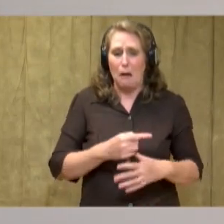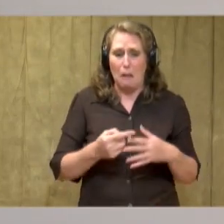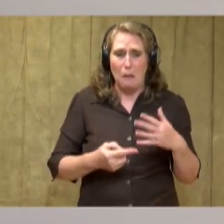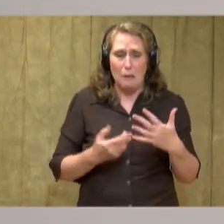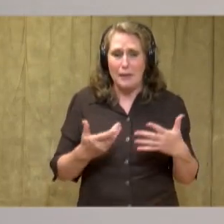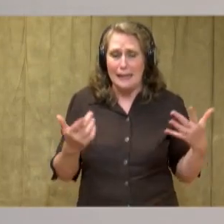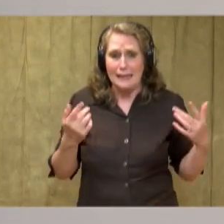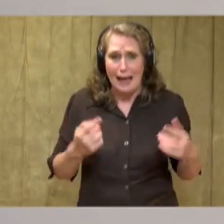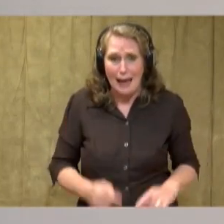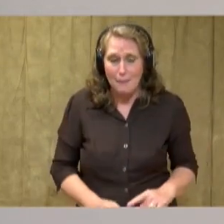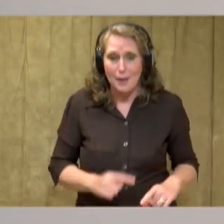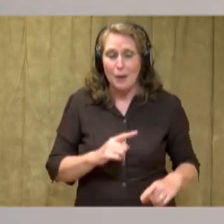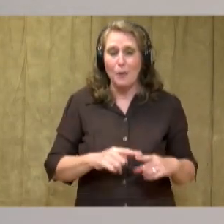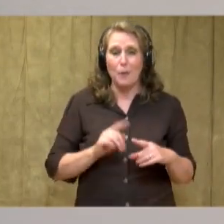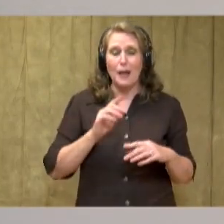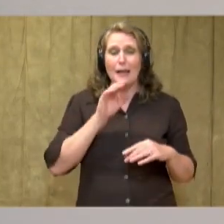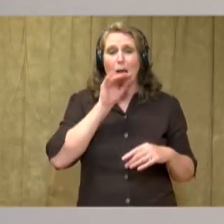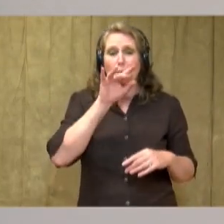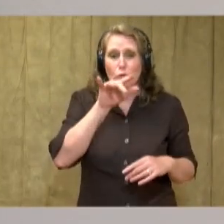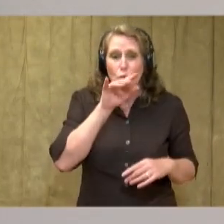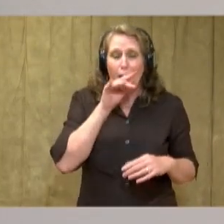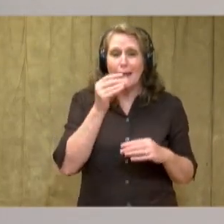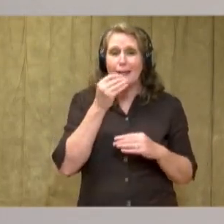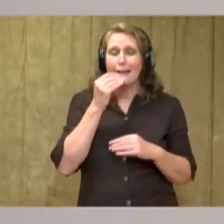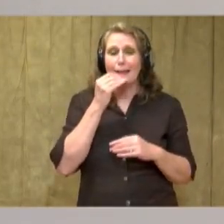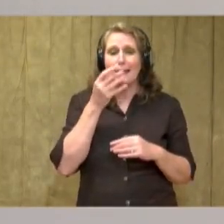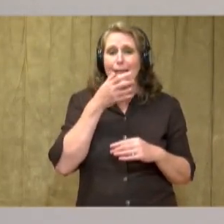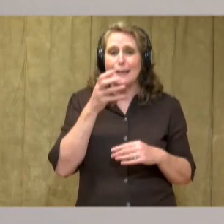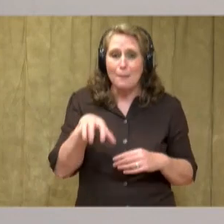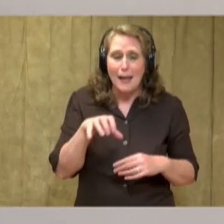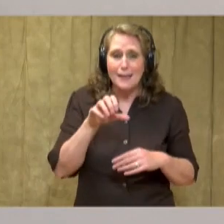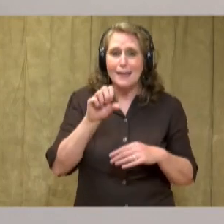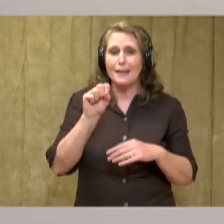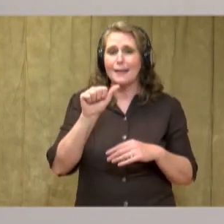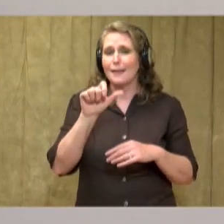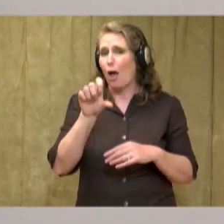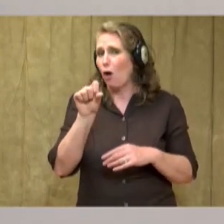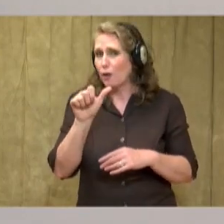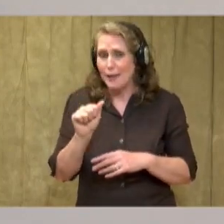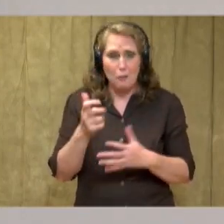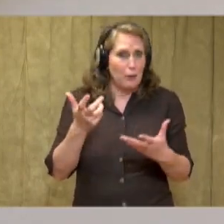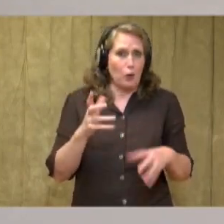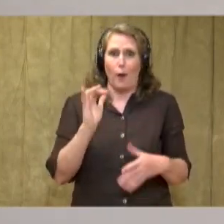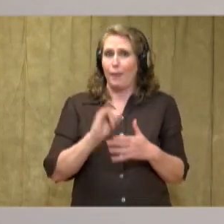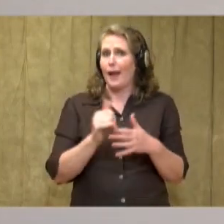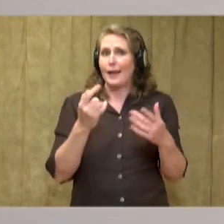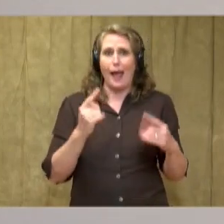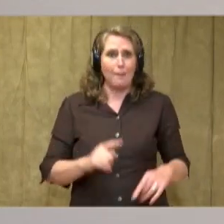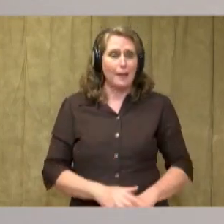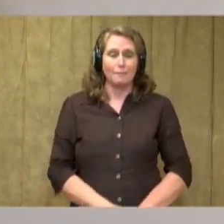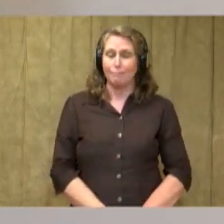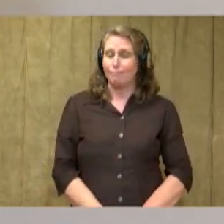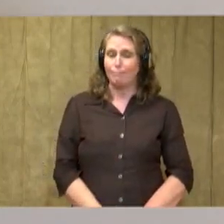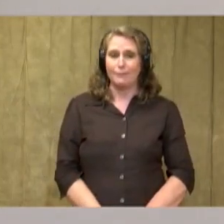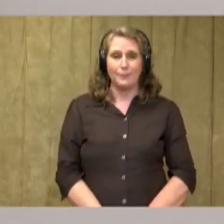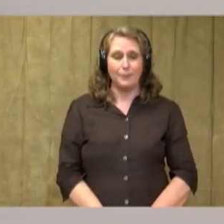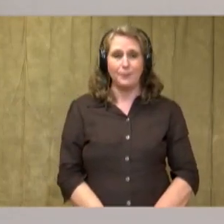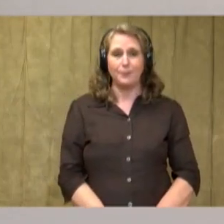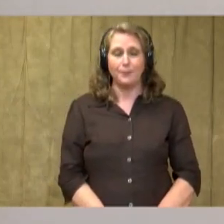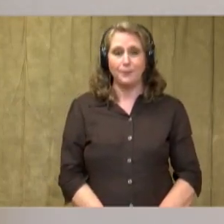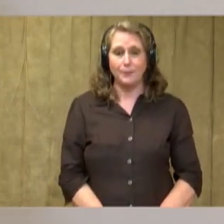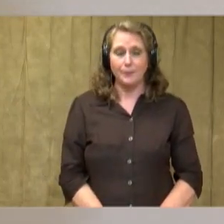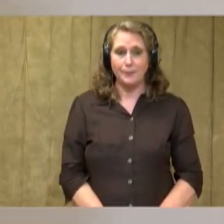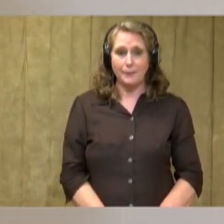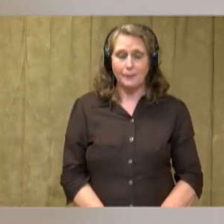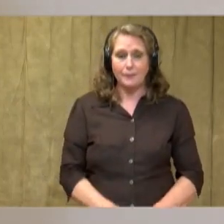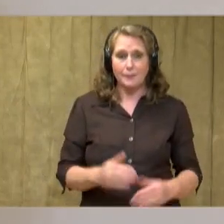things happen when a dragon eats the spicy salsa. We don't want that, do we? Okay.